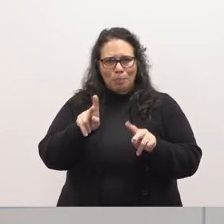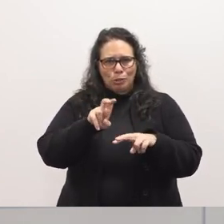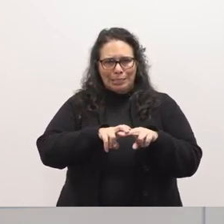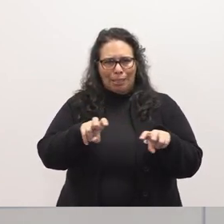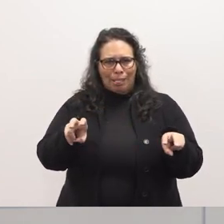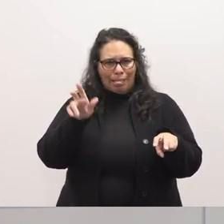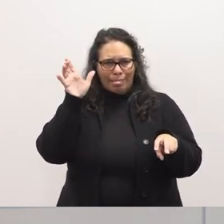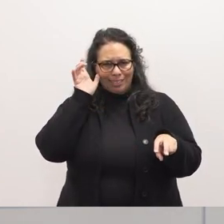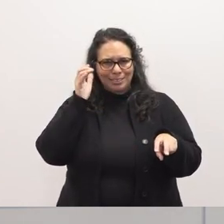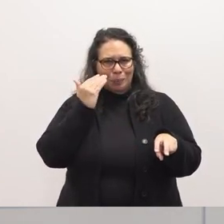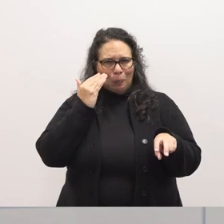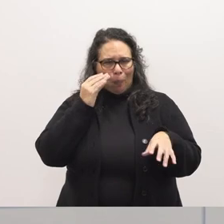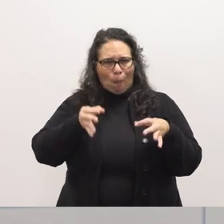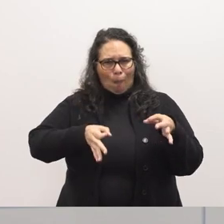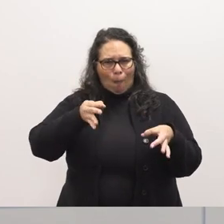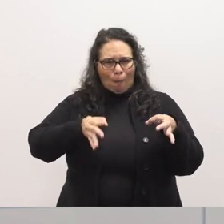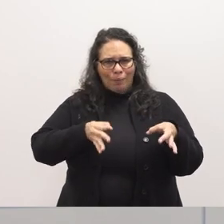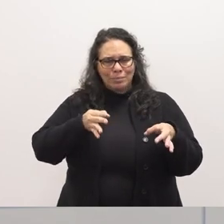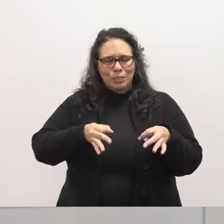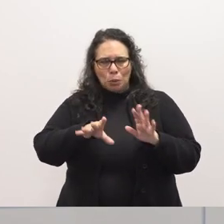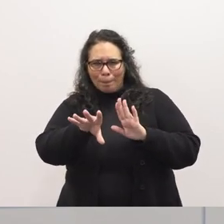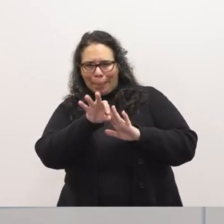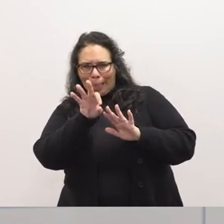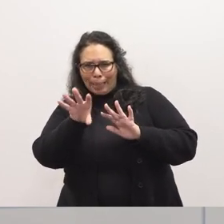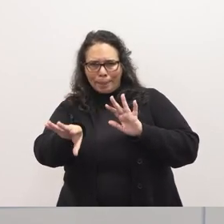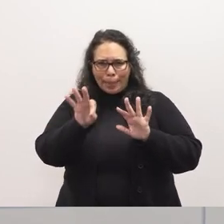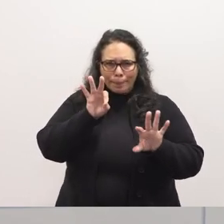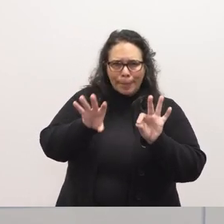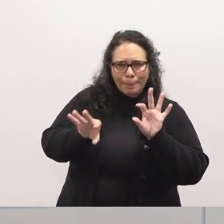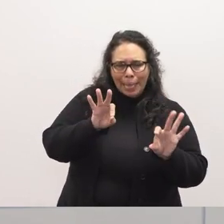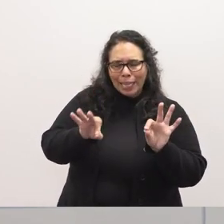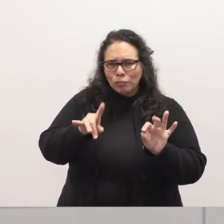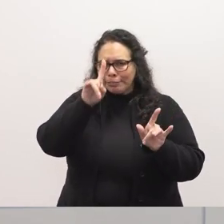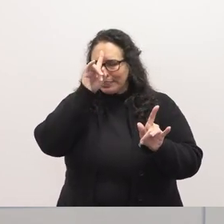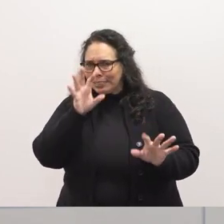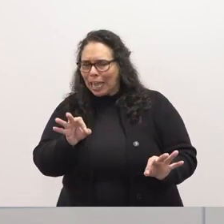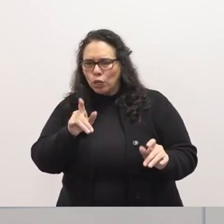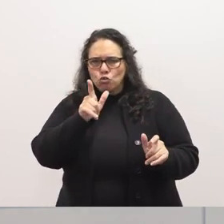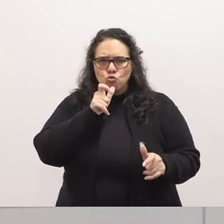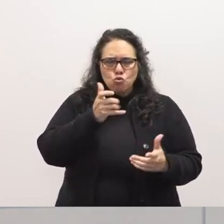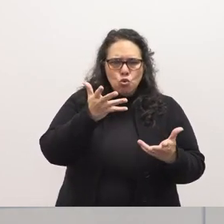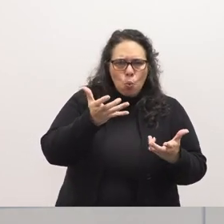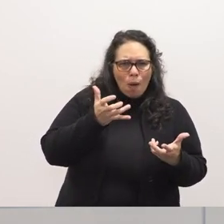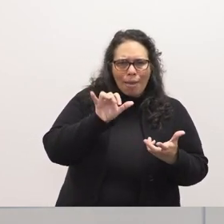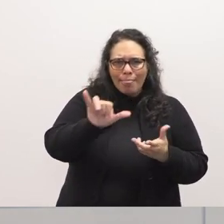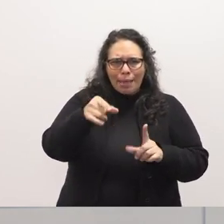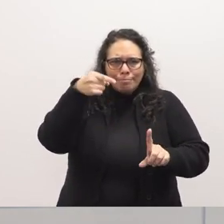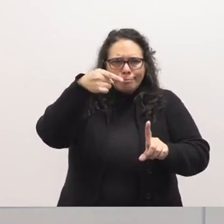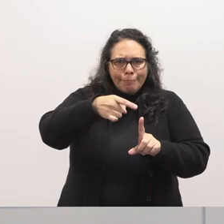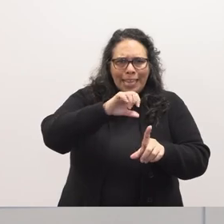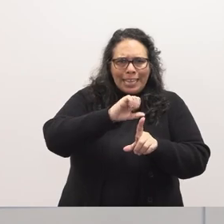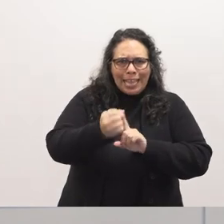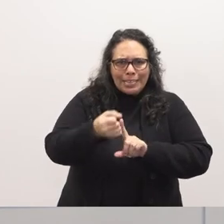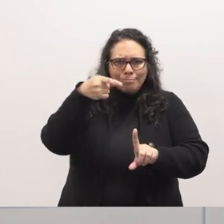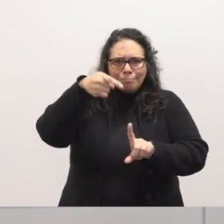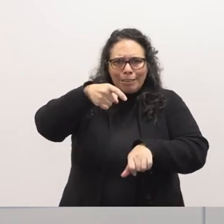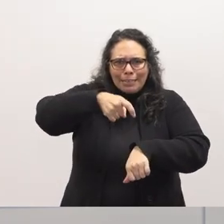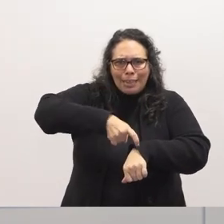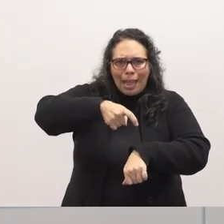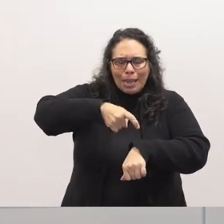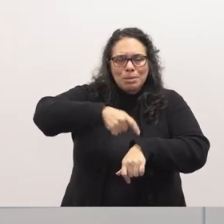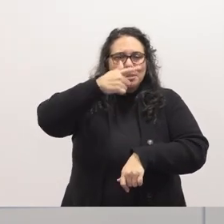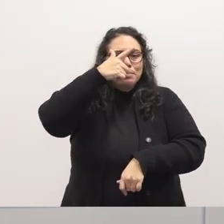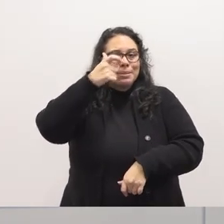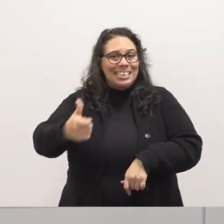decisions about who are the kind of people that you want on this particular case at this particular time, because of